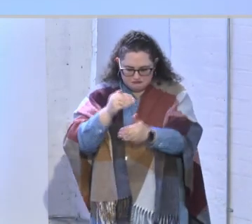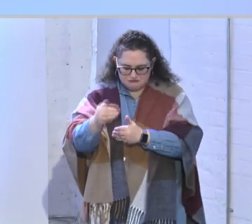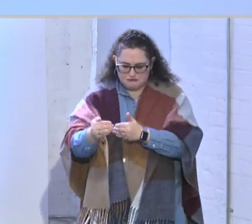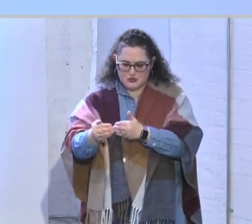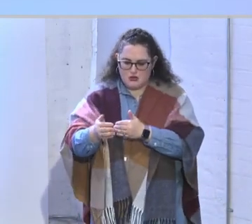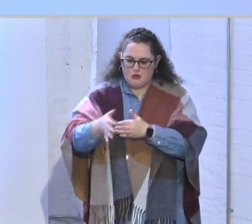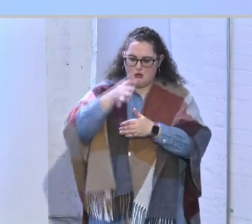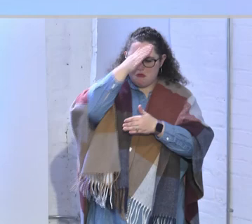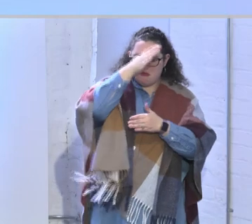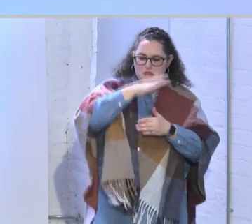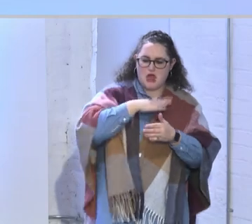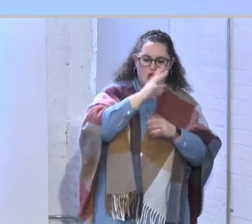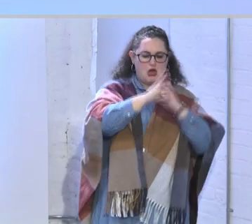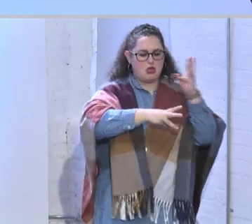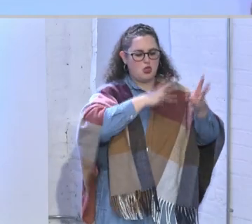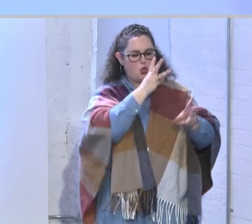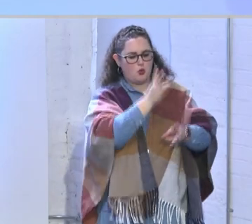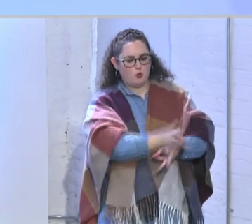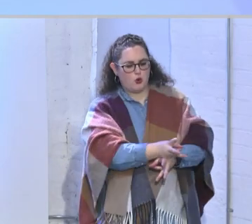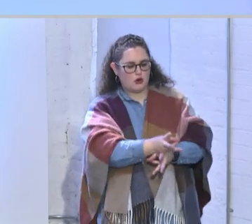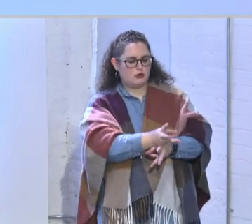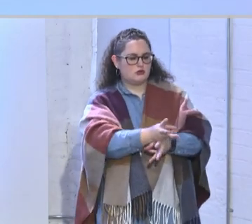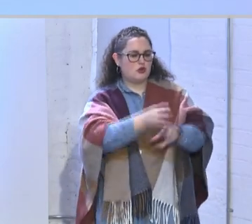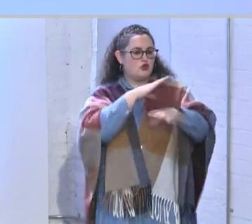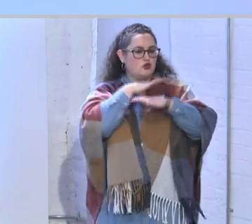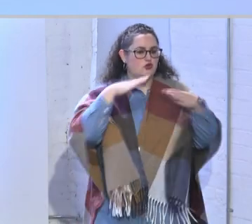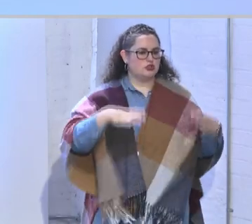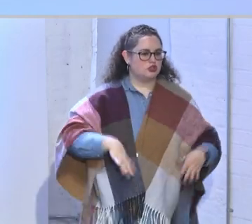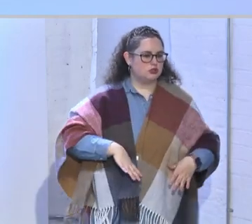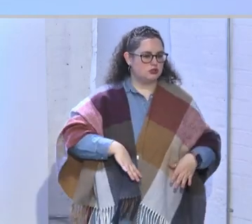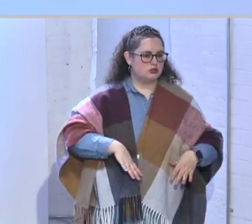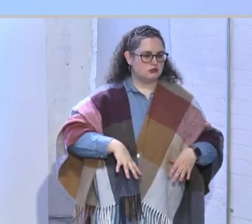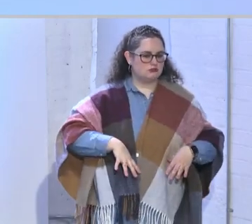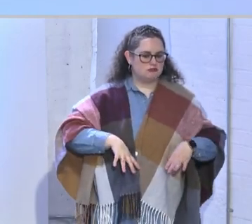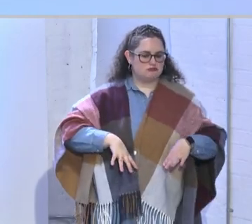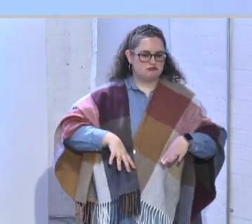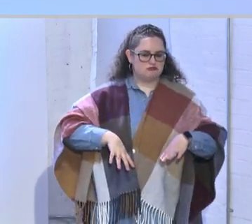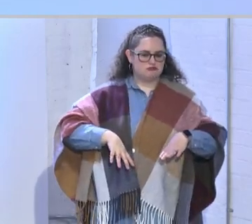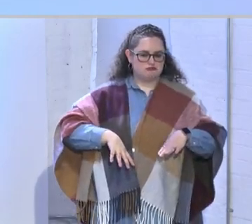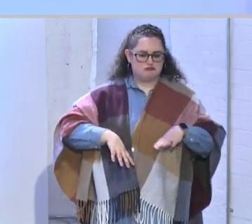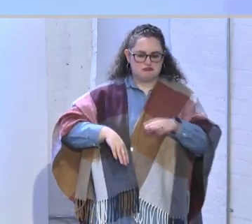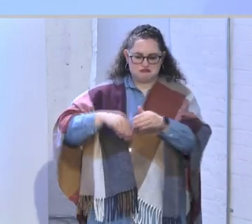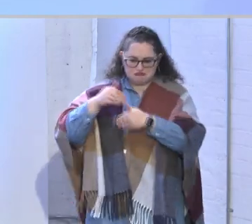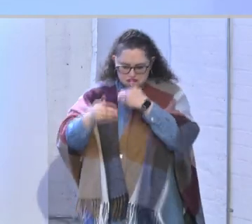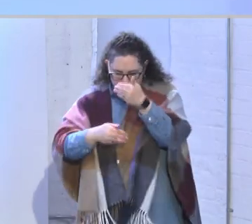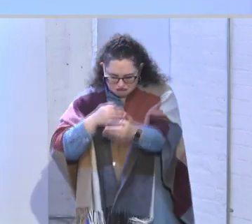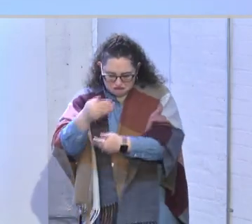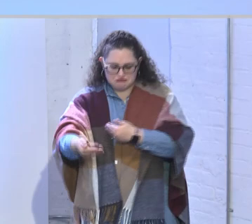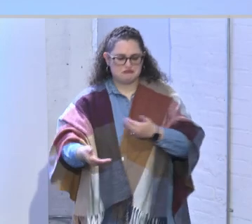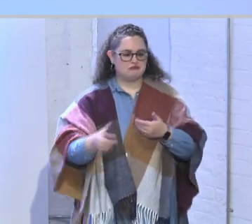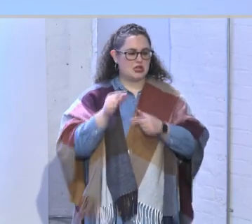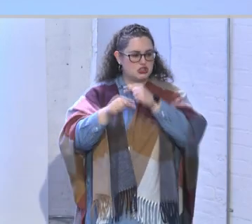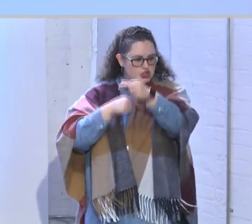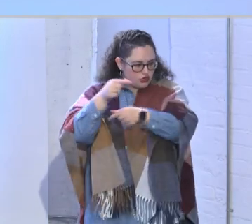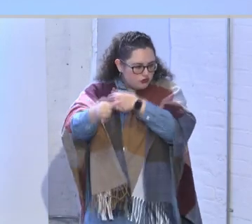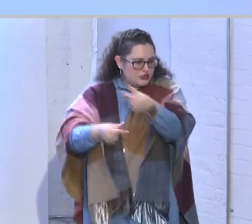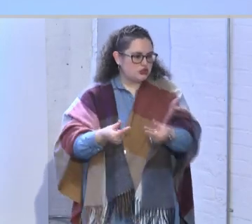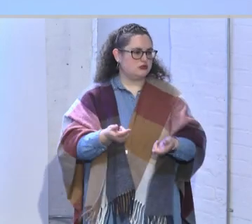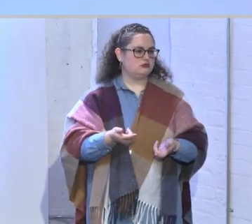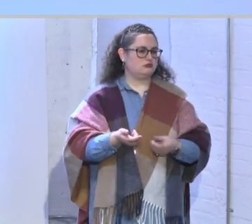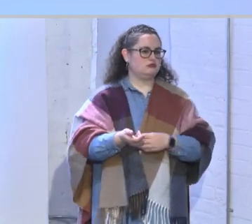not talking about, a little caveat here, I'm not talking about financially when I talk about flourishing. I'm talking